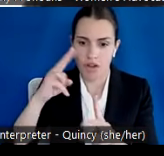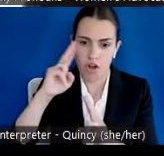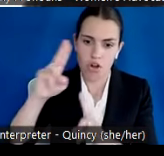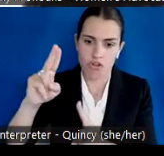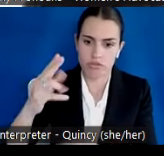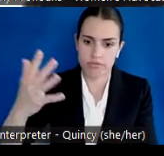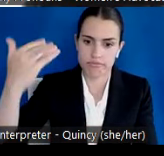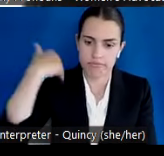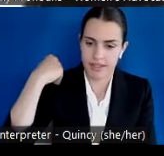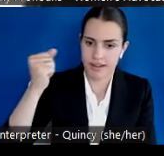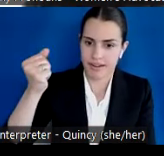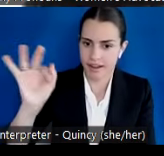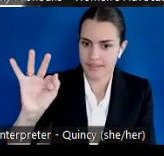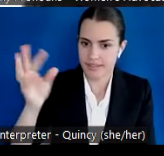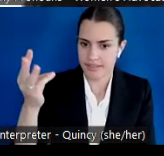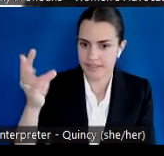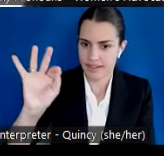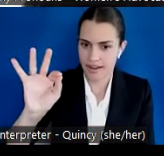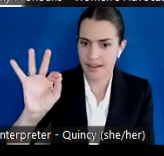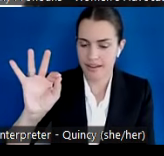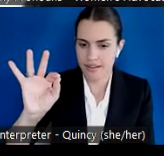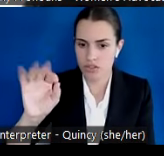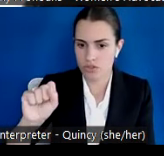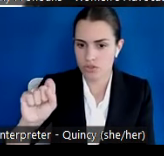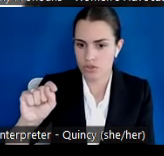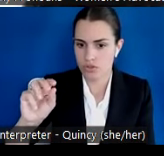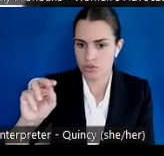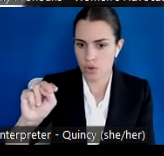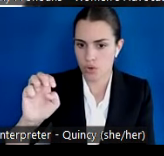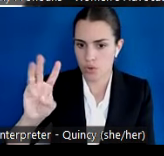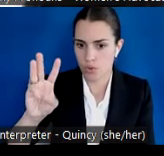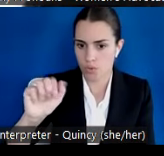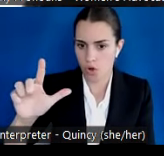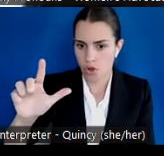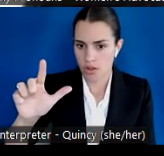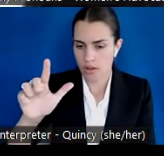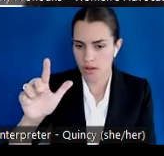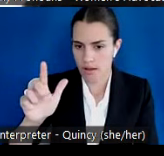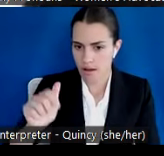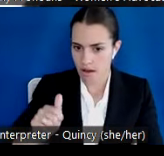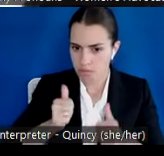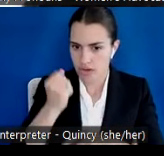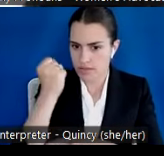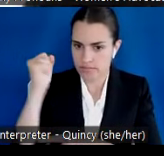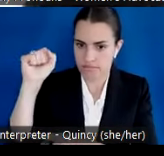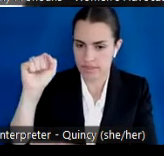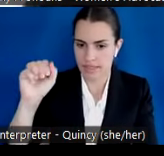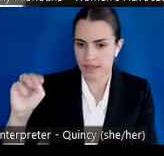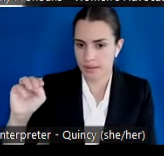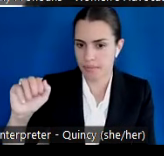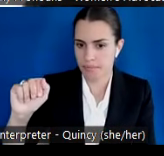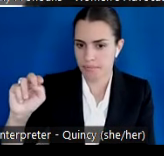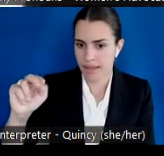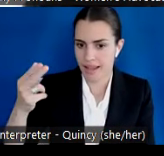Stonewall Uprising in Manhattan. Many of you may be aware of that, and it's dedicated to the fight for equal rights and to end discrimination